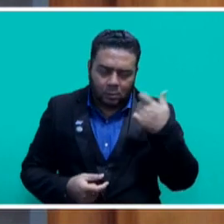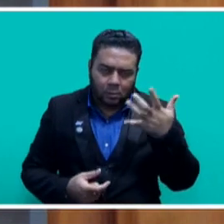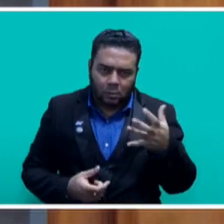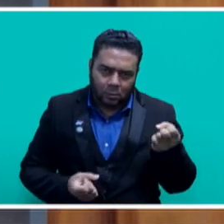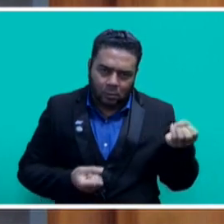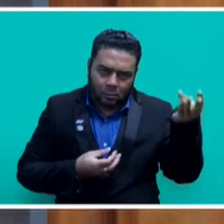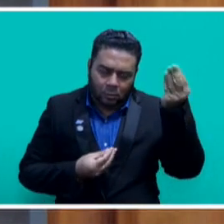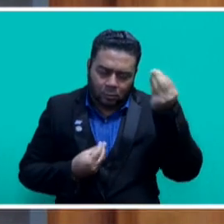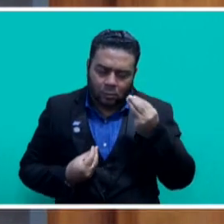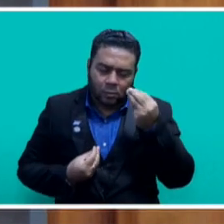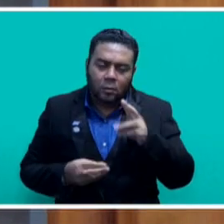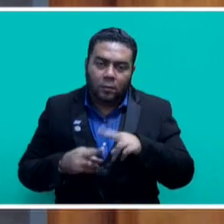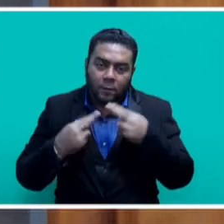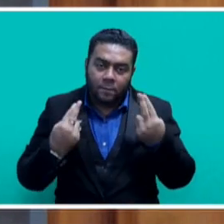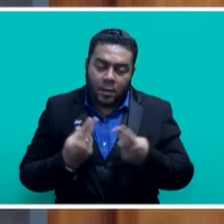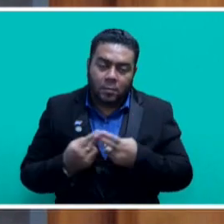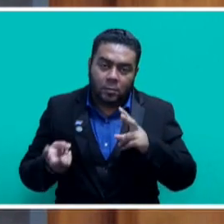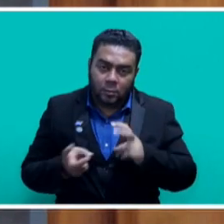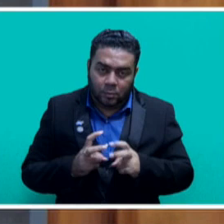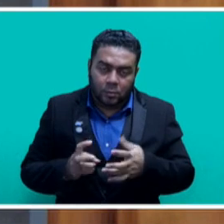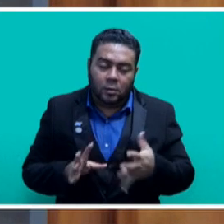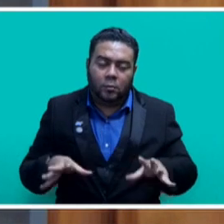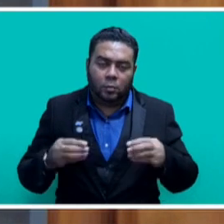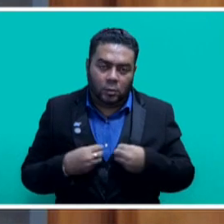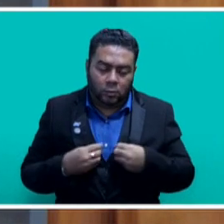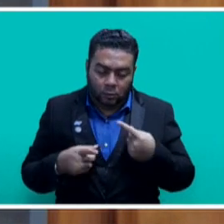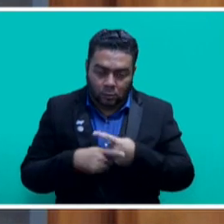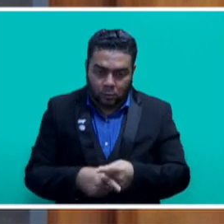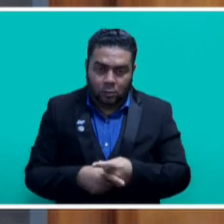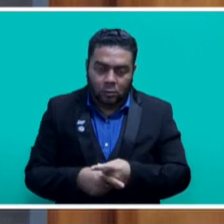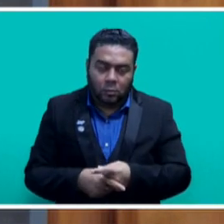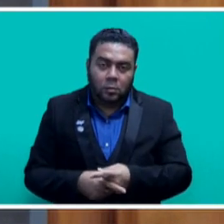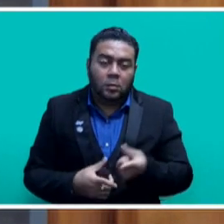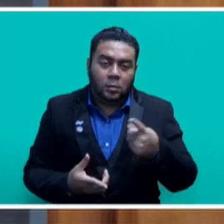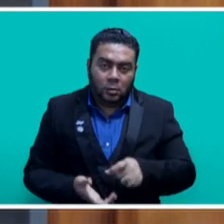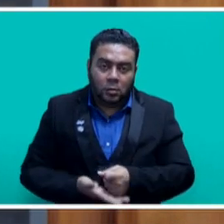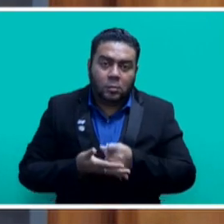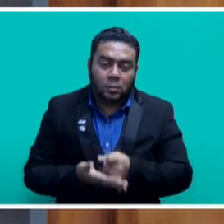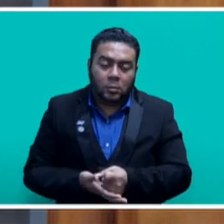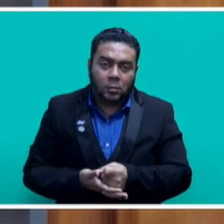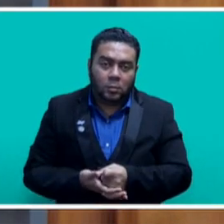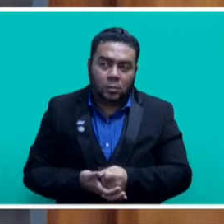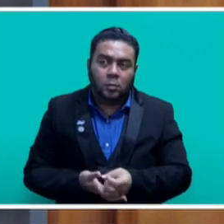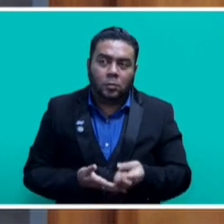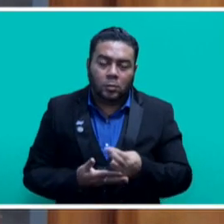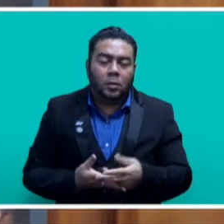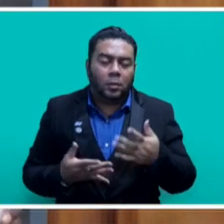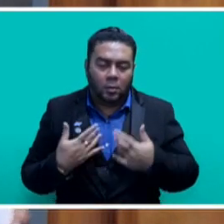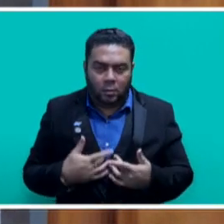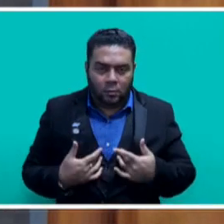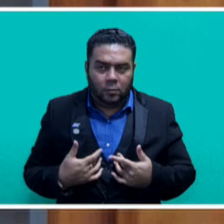economic, or family problem that receive the necessary guidance and support to reclaim their